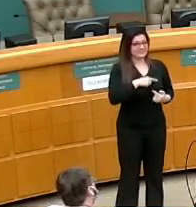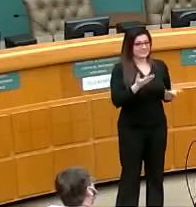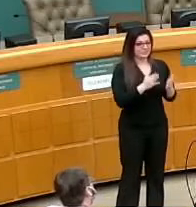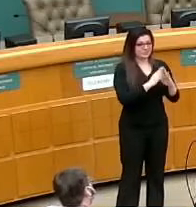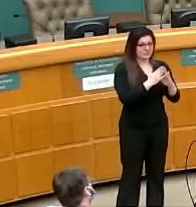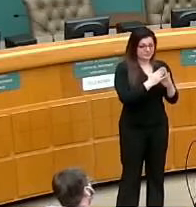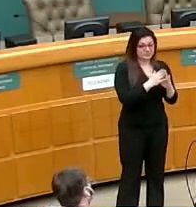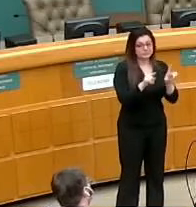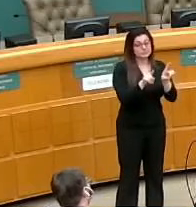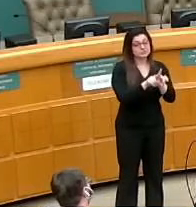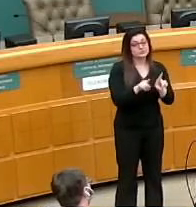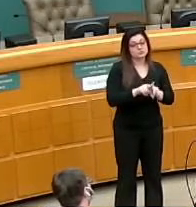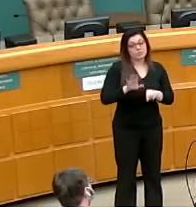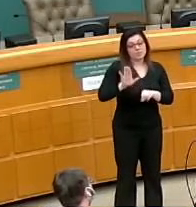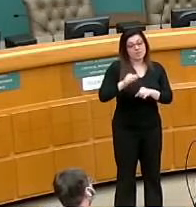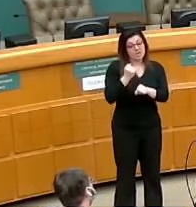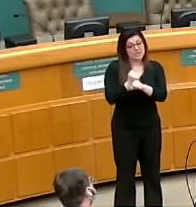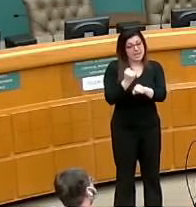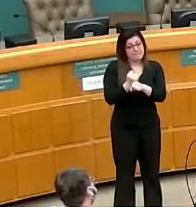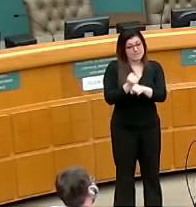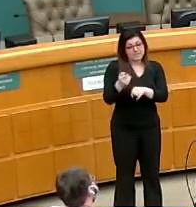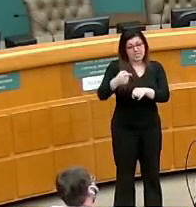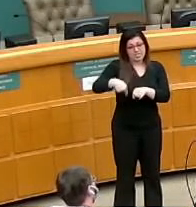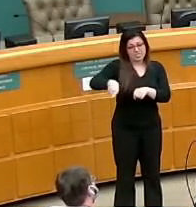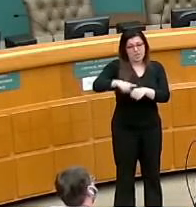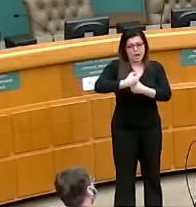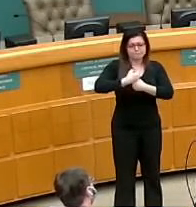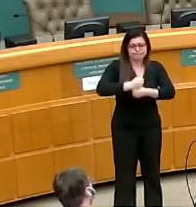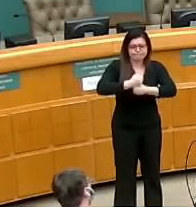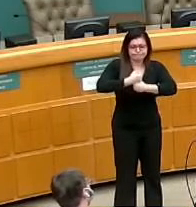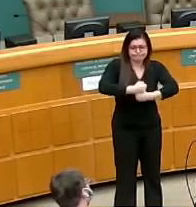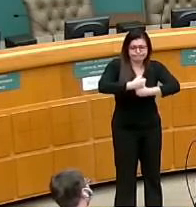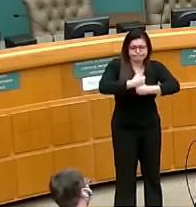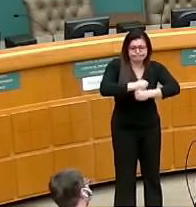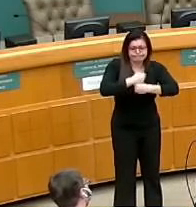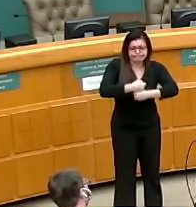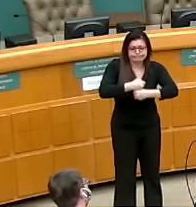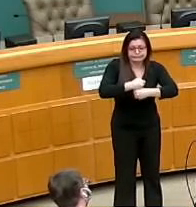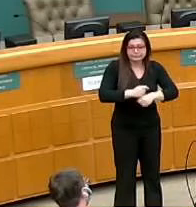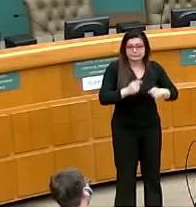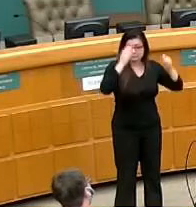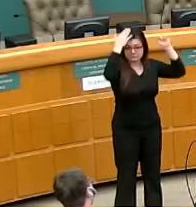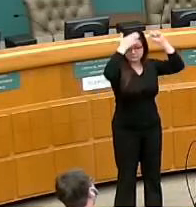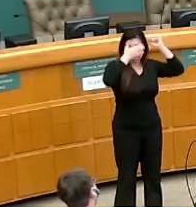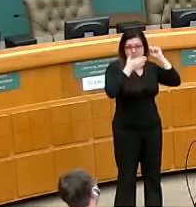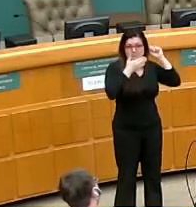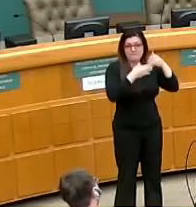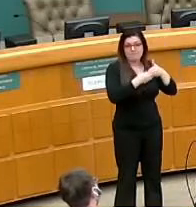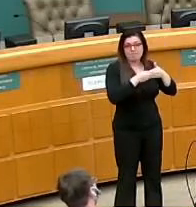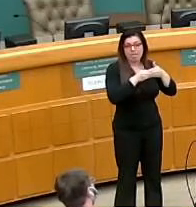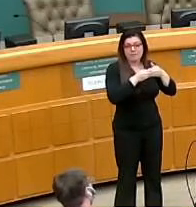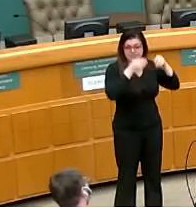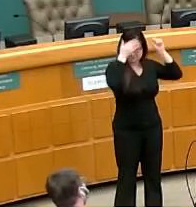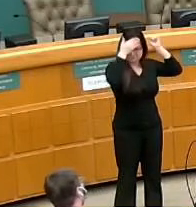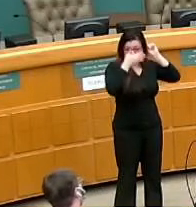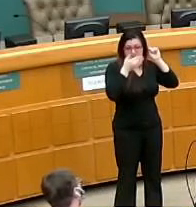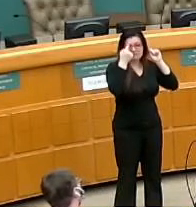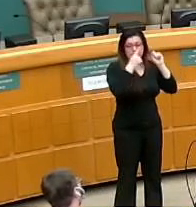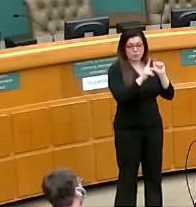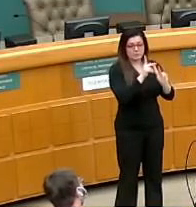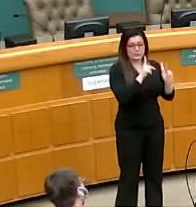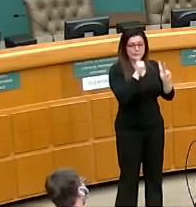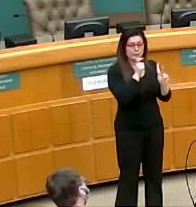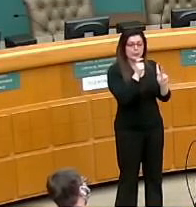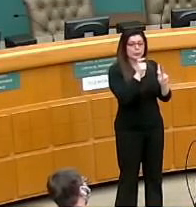right here in town, making plastic face shields for first responders and medical professionals. And so that's just